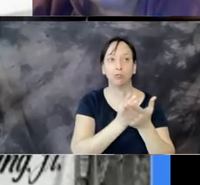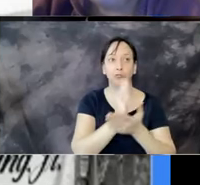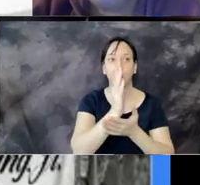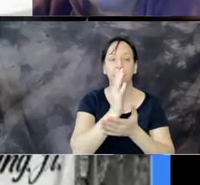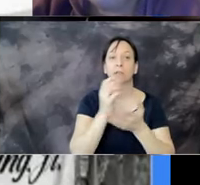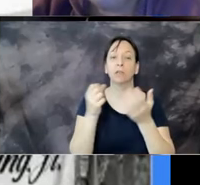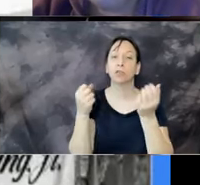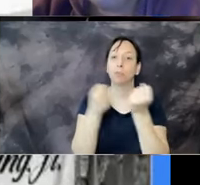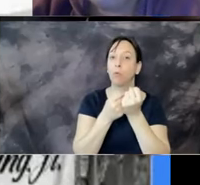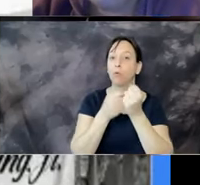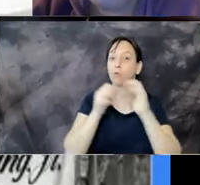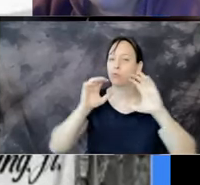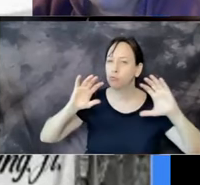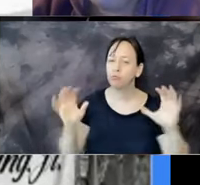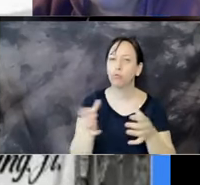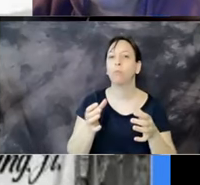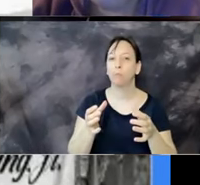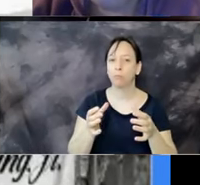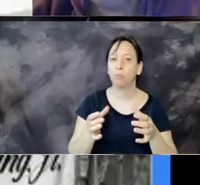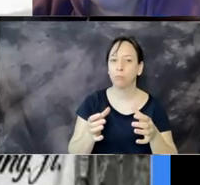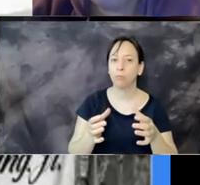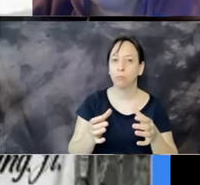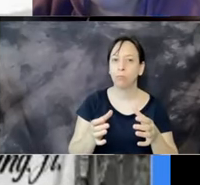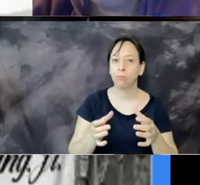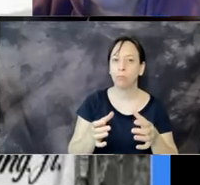groups. The